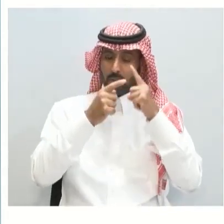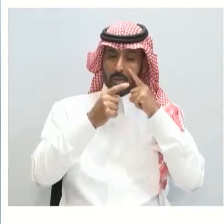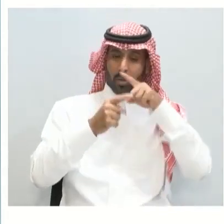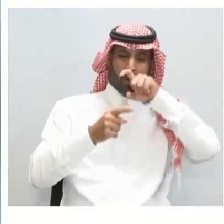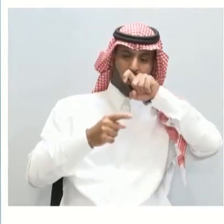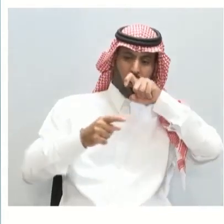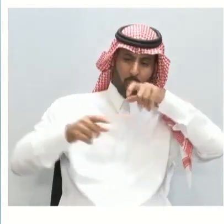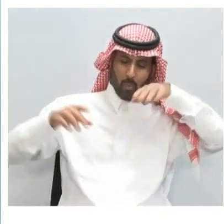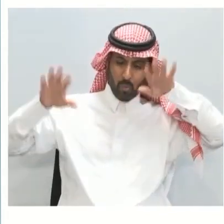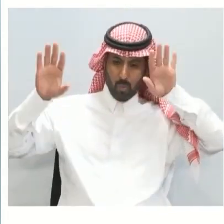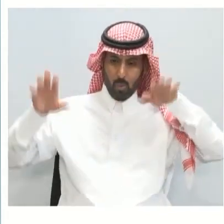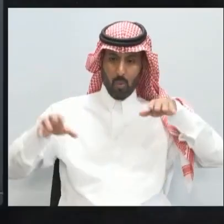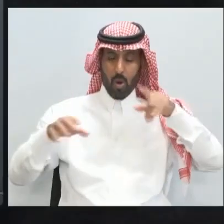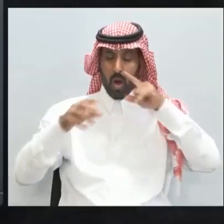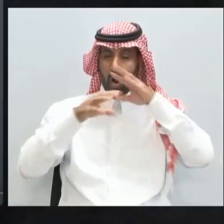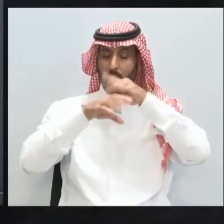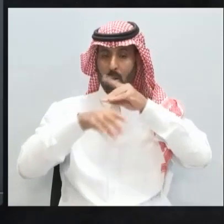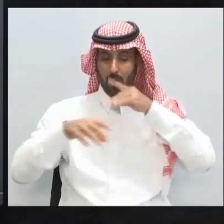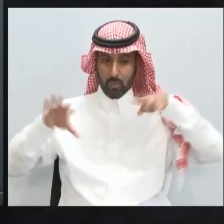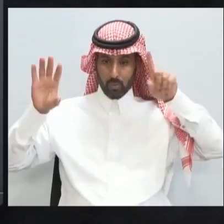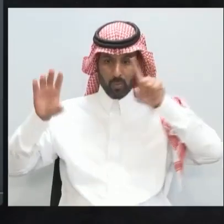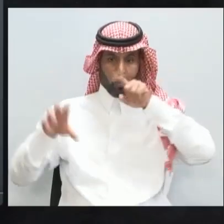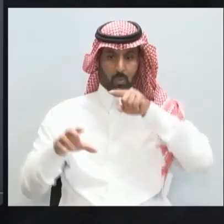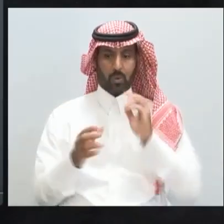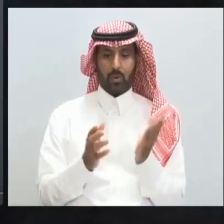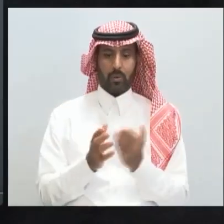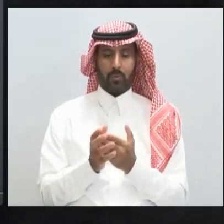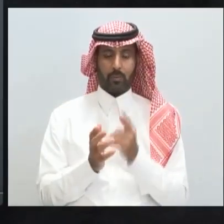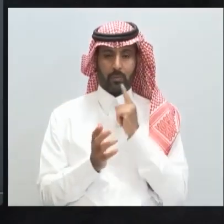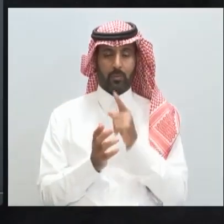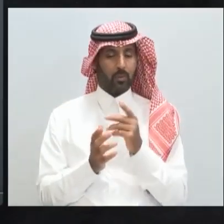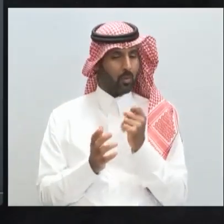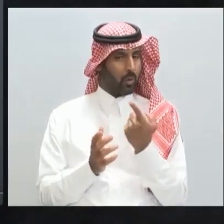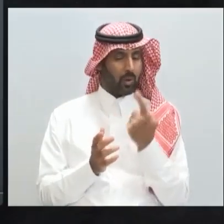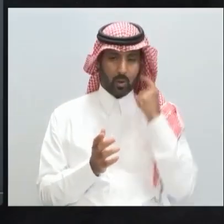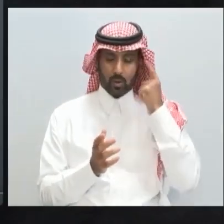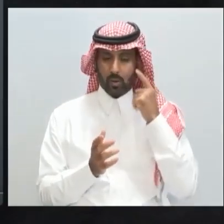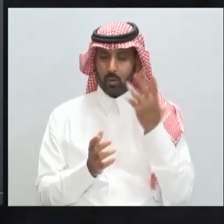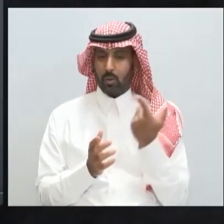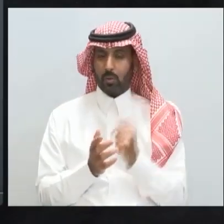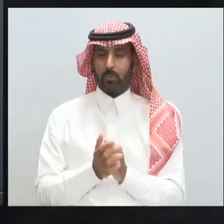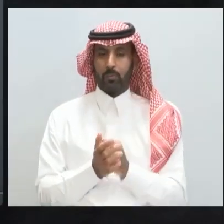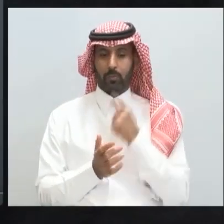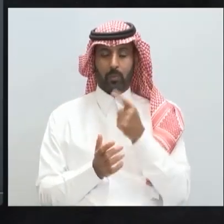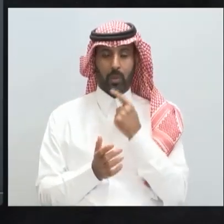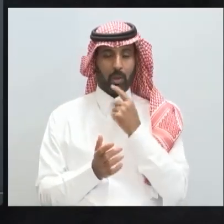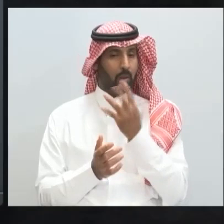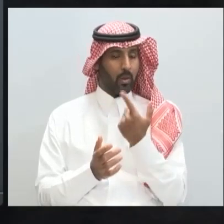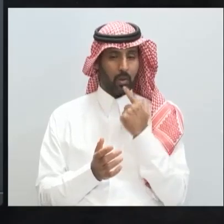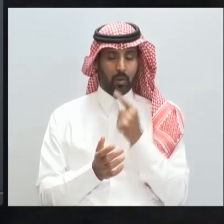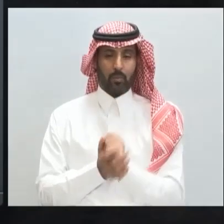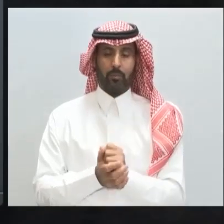you see what? A falcon. That's correct, a falcon. So you can guess, I think you can guess here the topic of